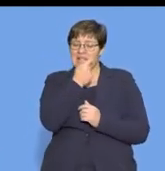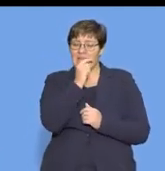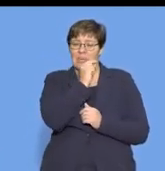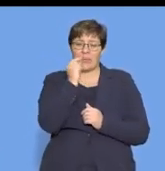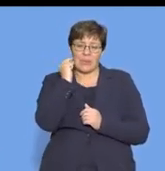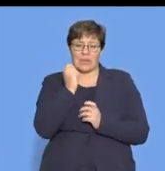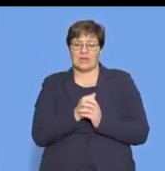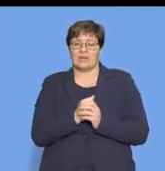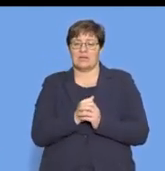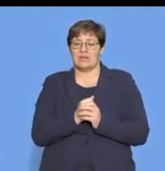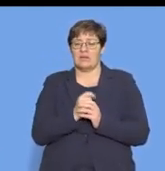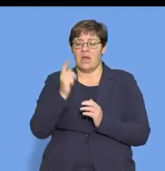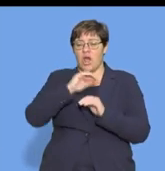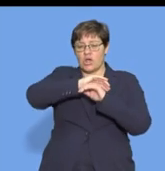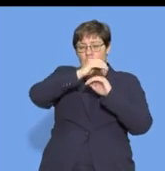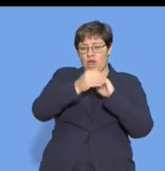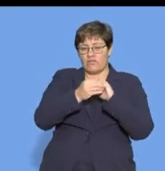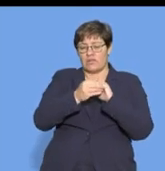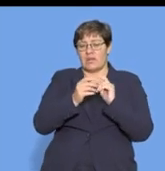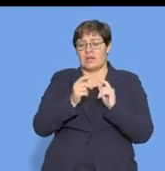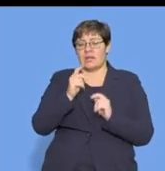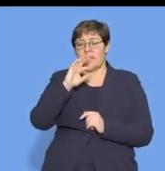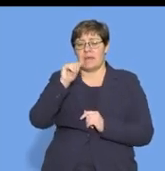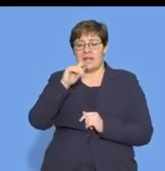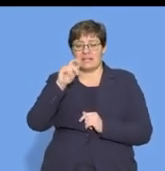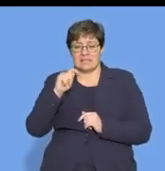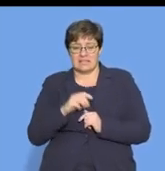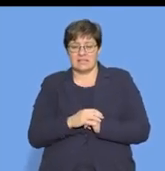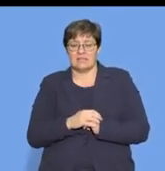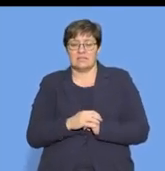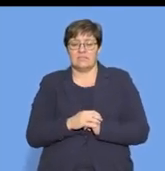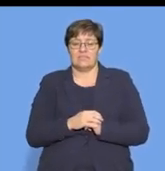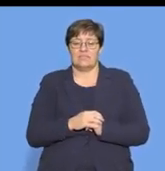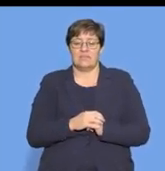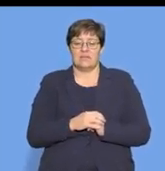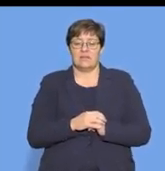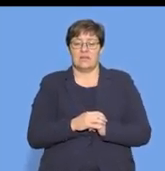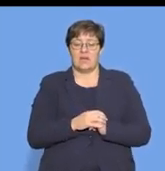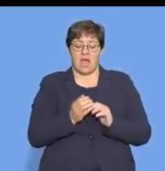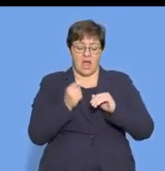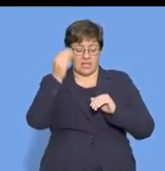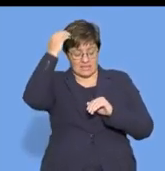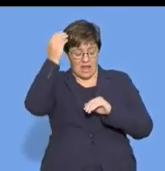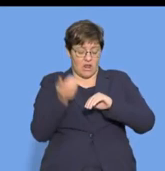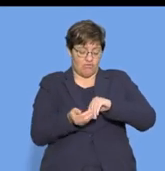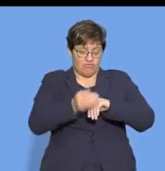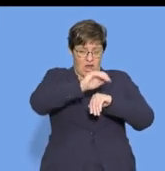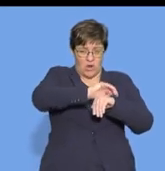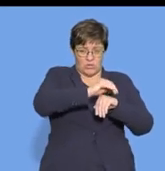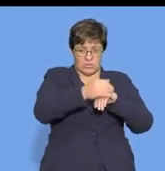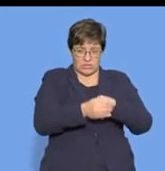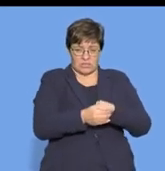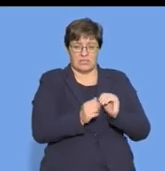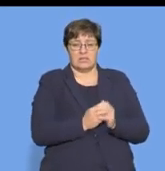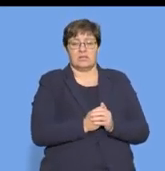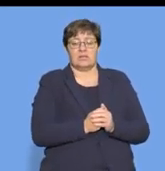gently curved palate, rounded skull. They were bipedal, and they had shorter arms. And here in the